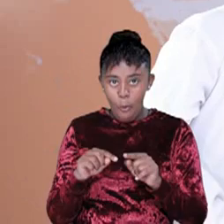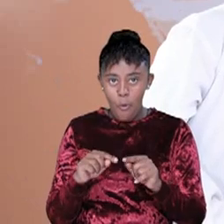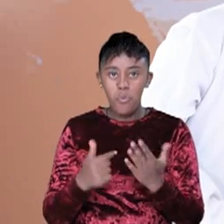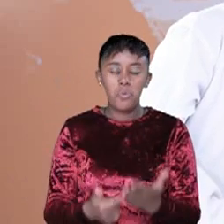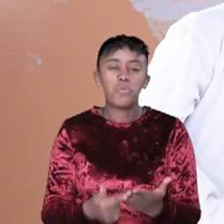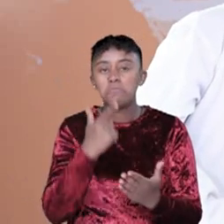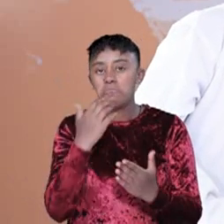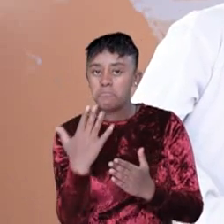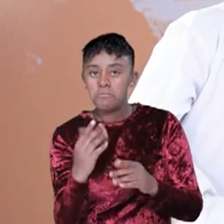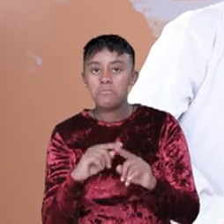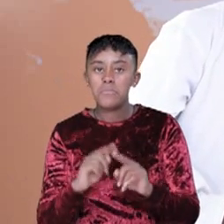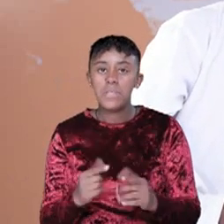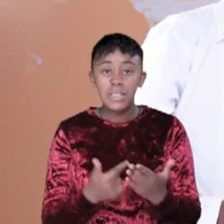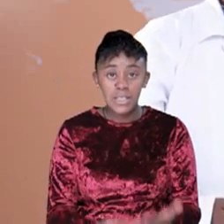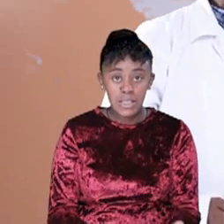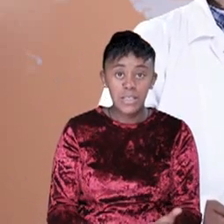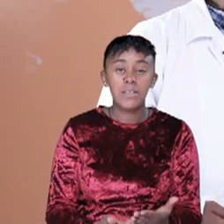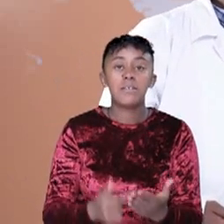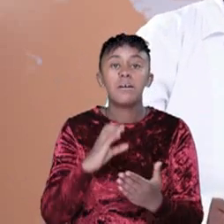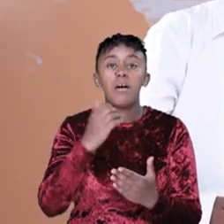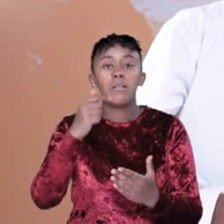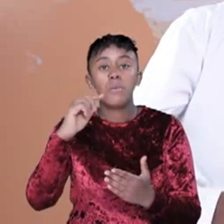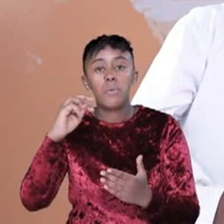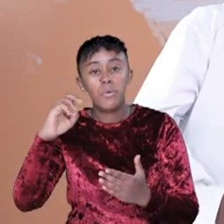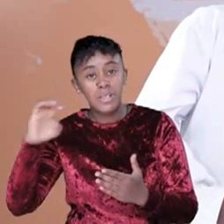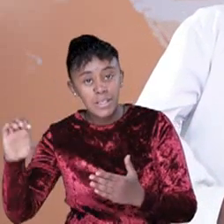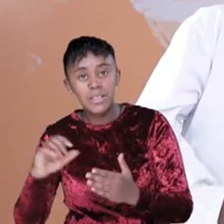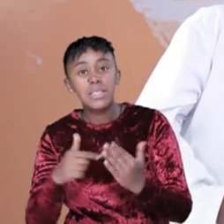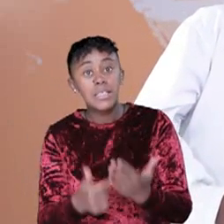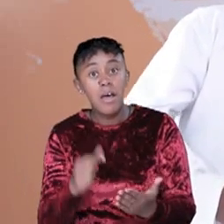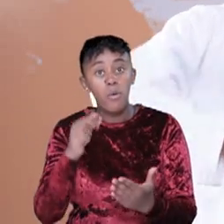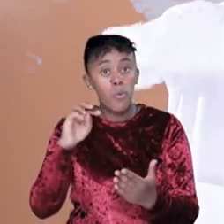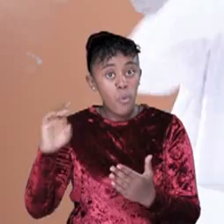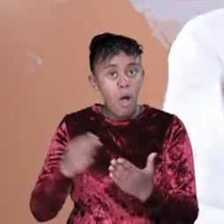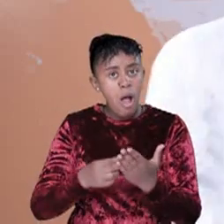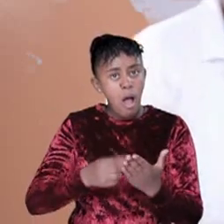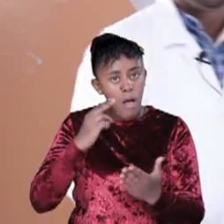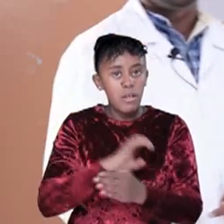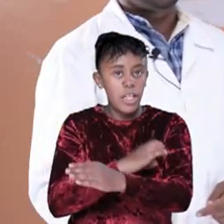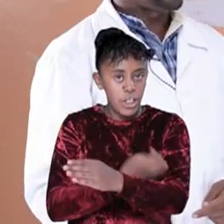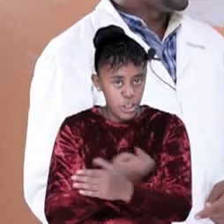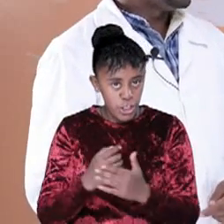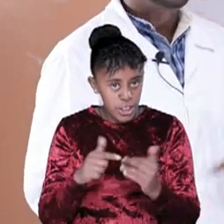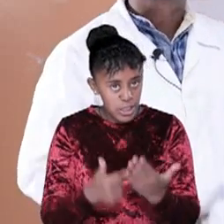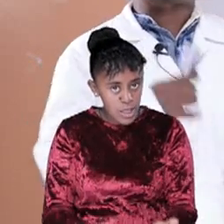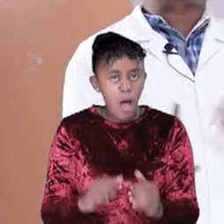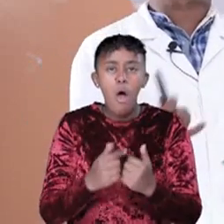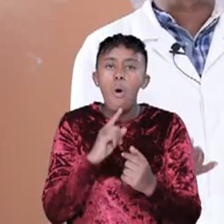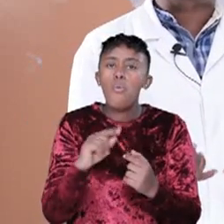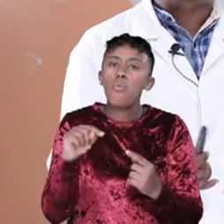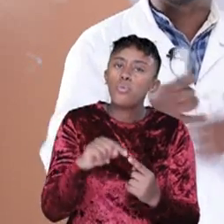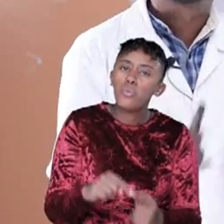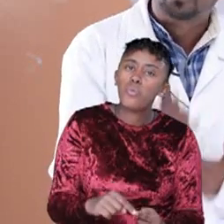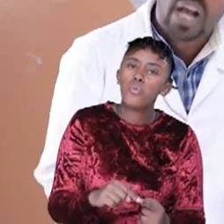strike electron, the electron start from this cathode surface and strike this anode with high energy. This is